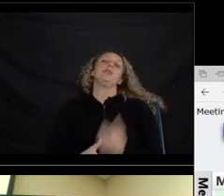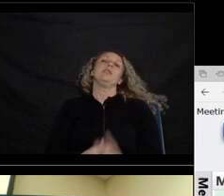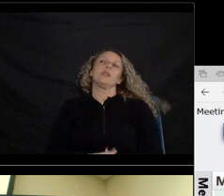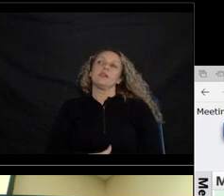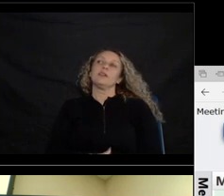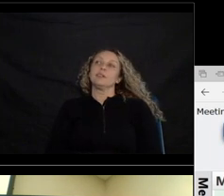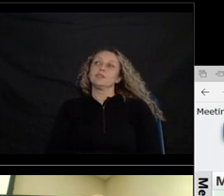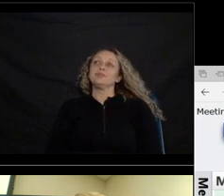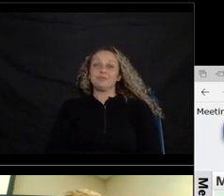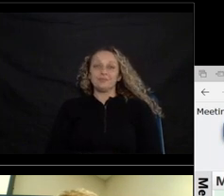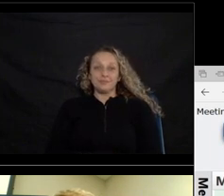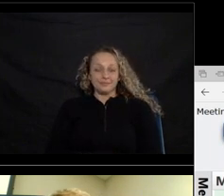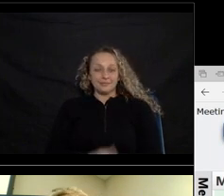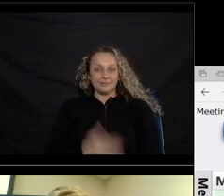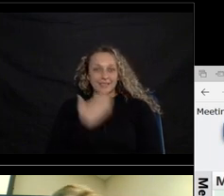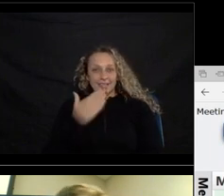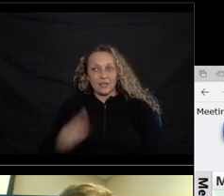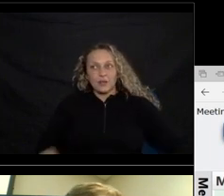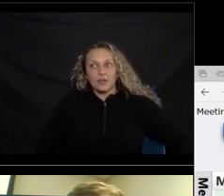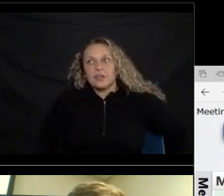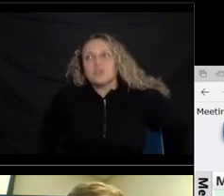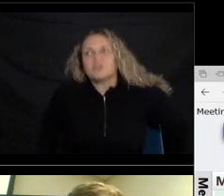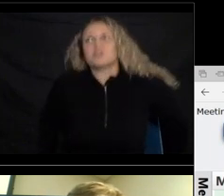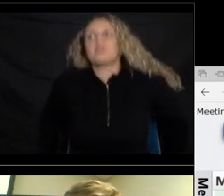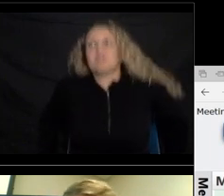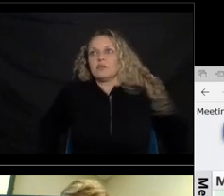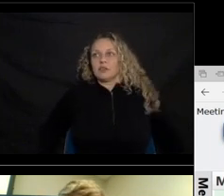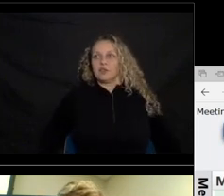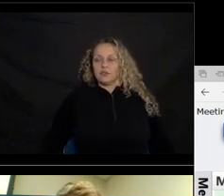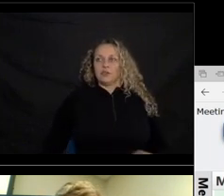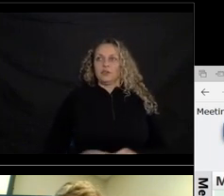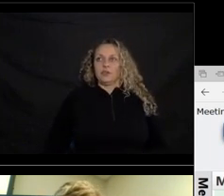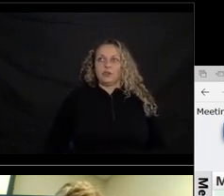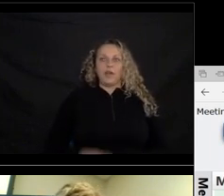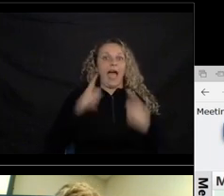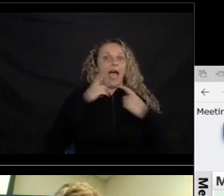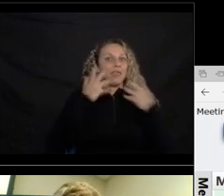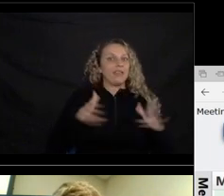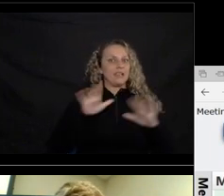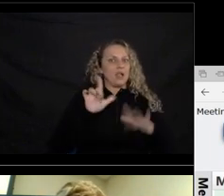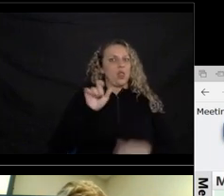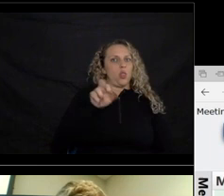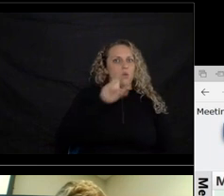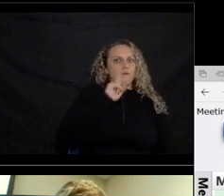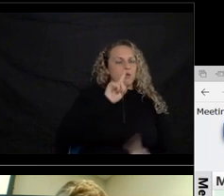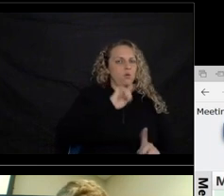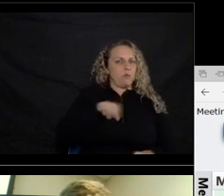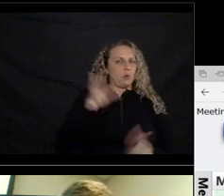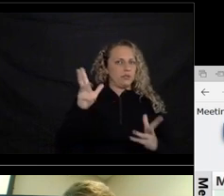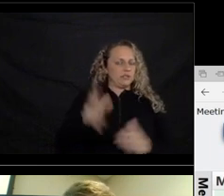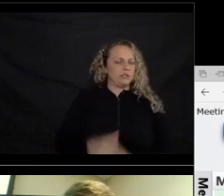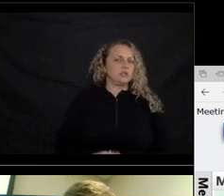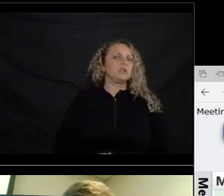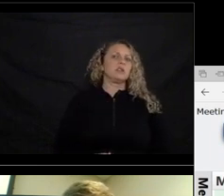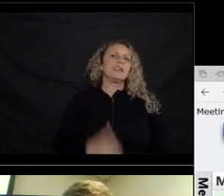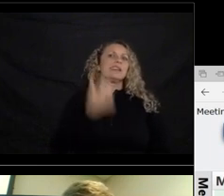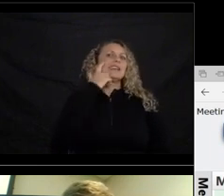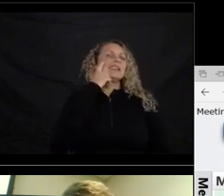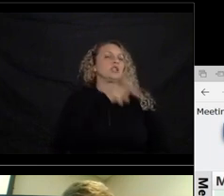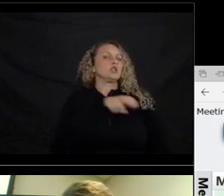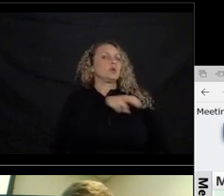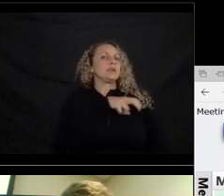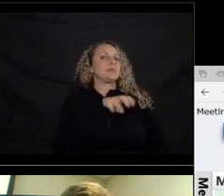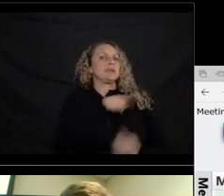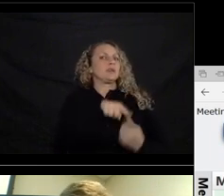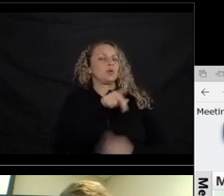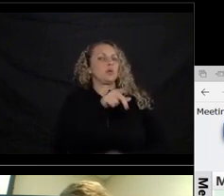All right. Thank you. Thank you, Mayor. And I think that's it, Lori, for your reports. Just the transportation to